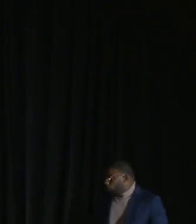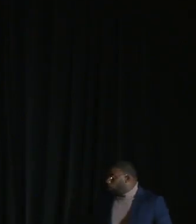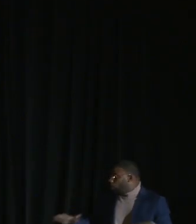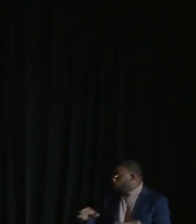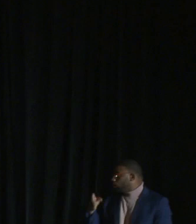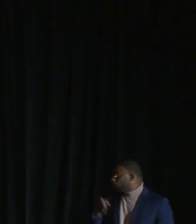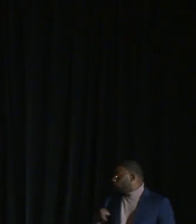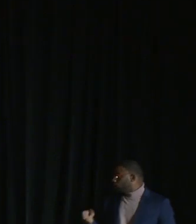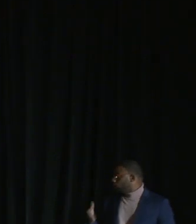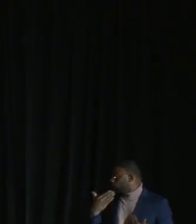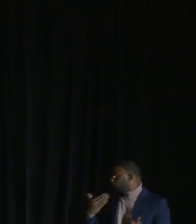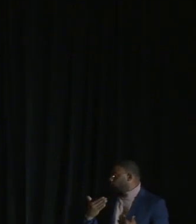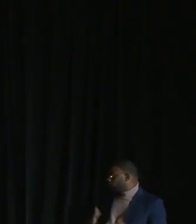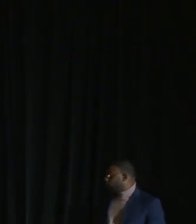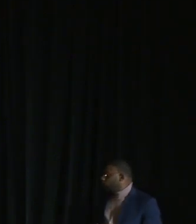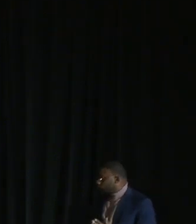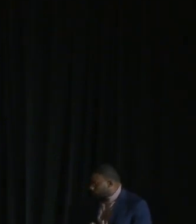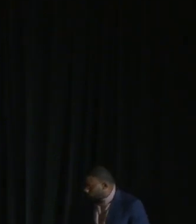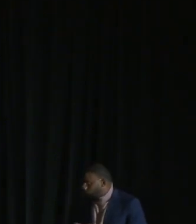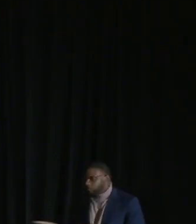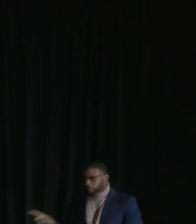for all of Baltimore.